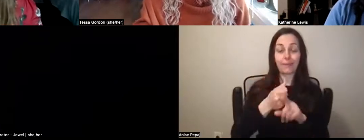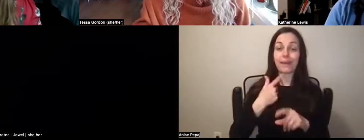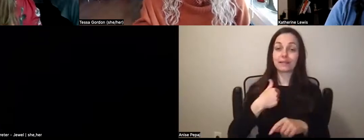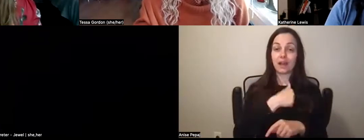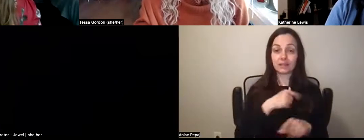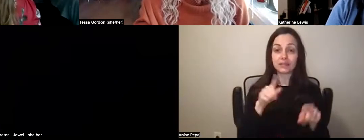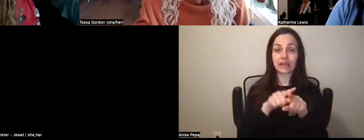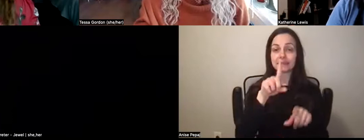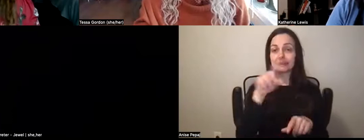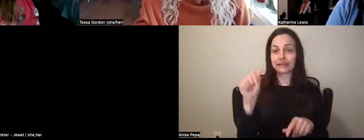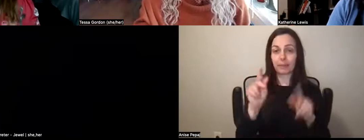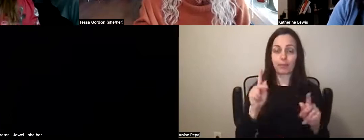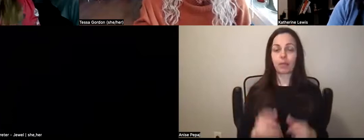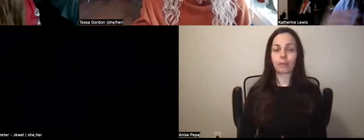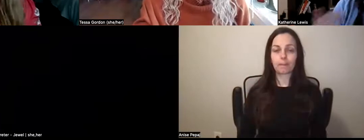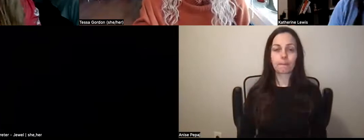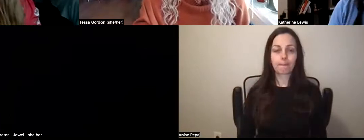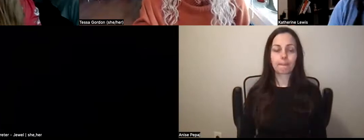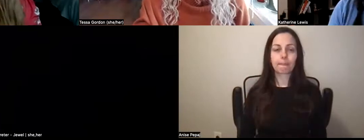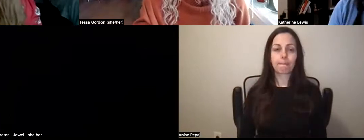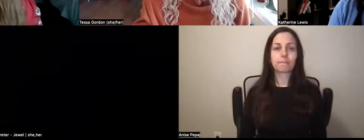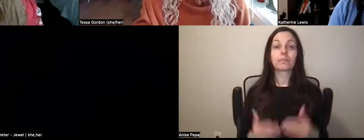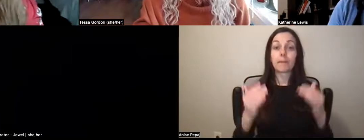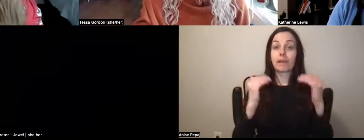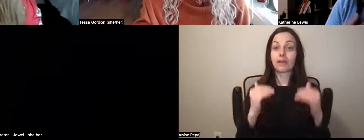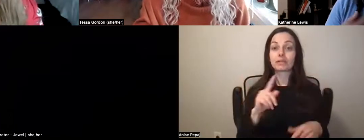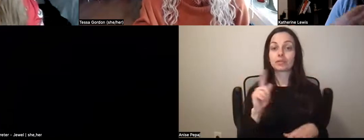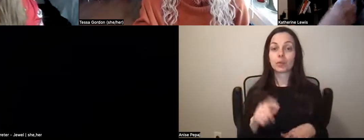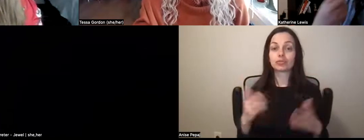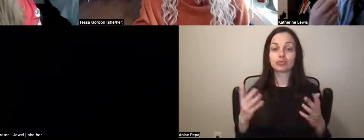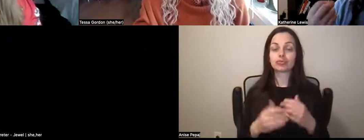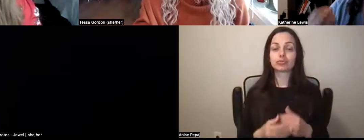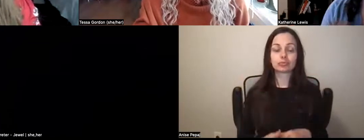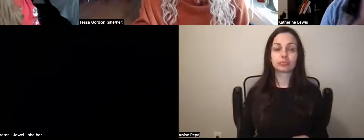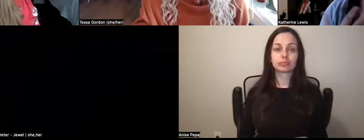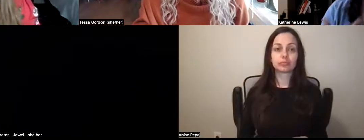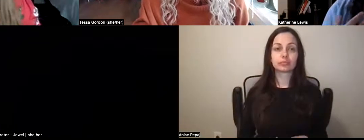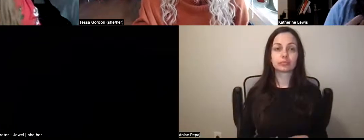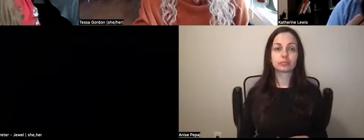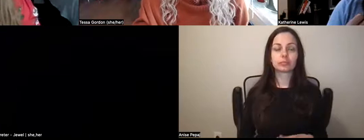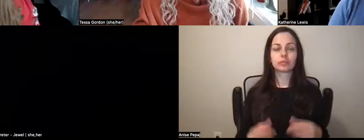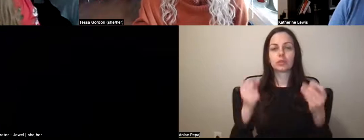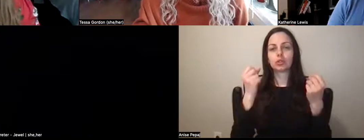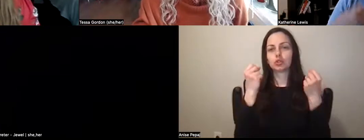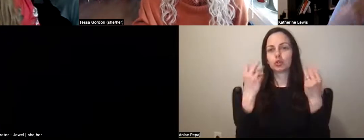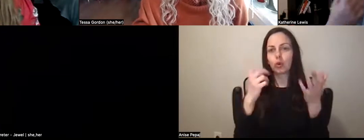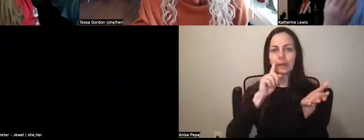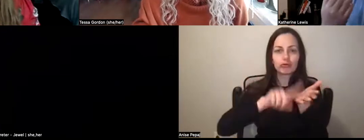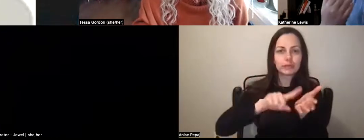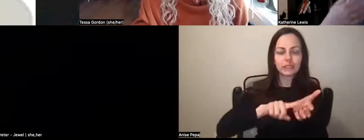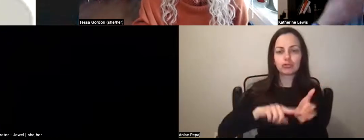people. This kind of brings me to my next question. You know, so many research studies have shown